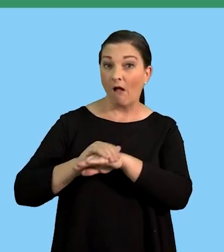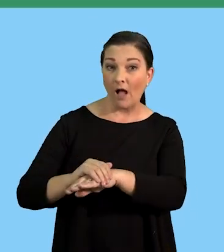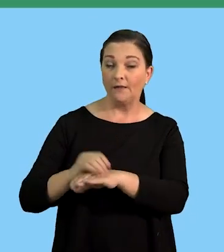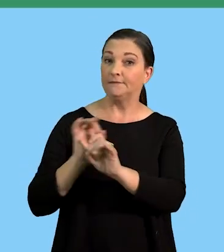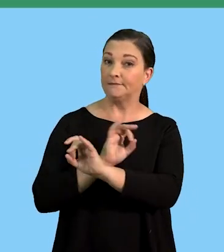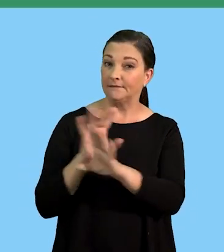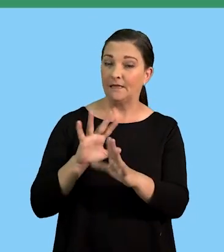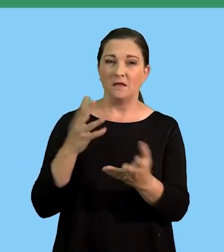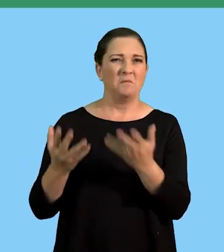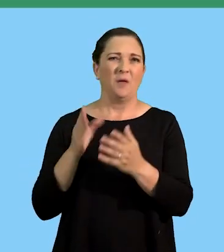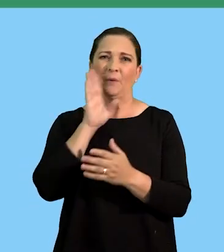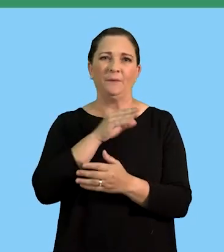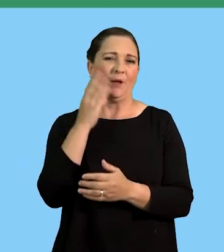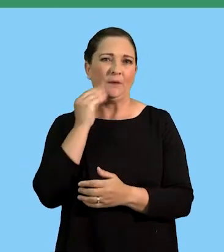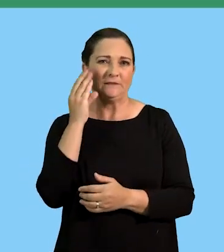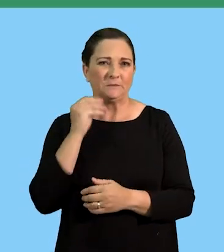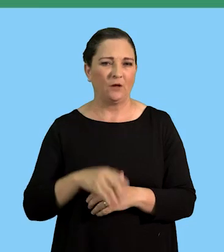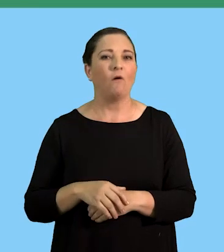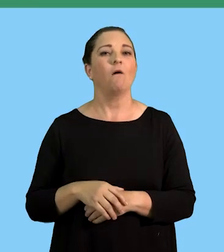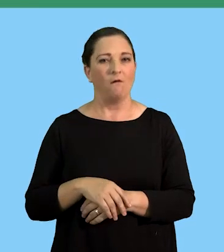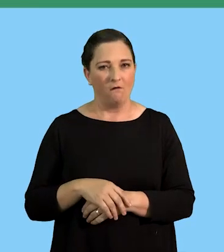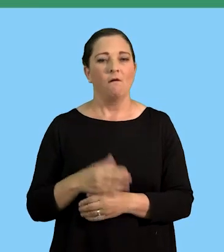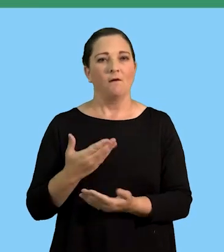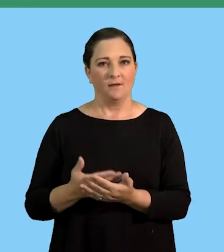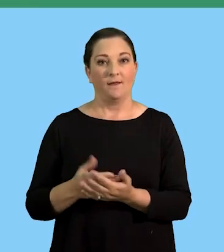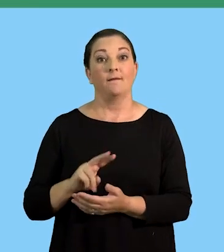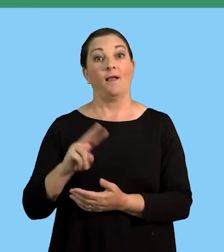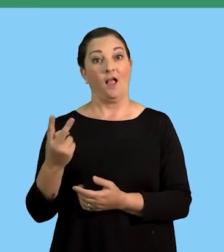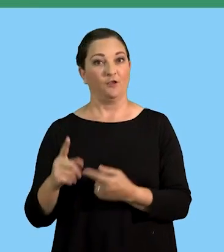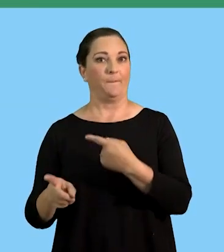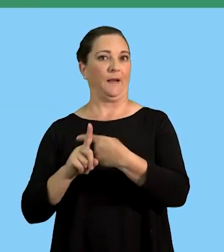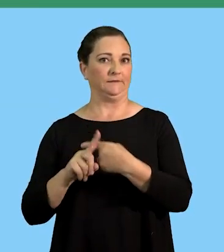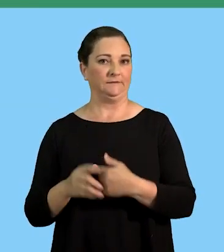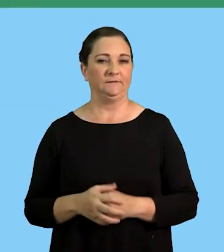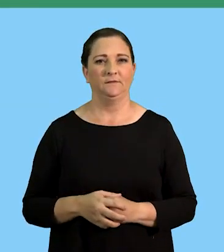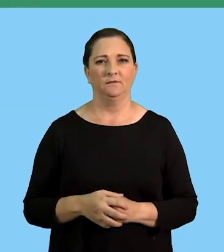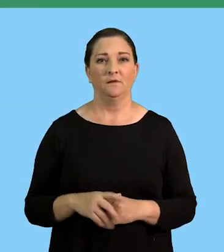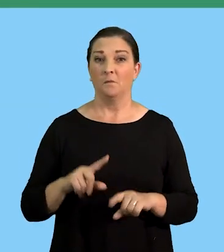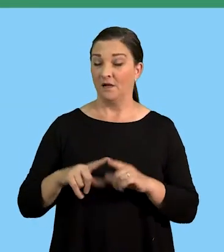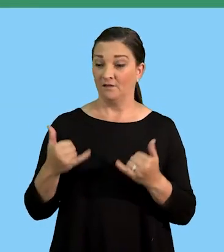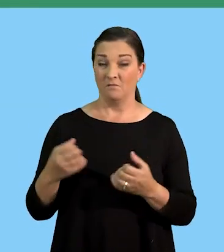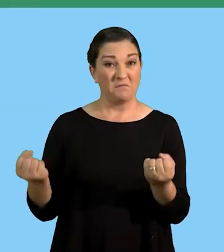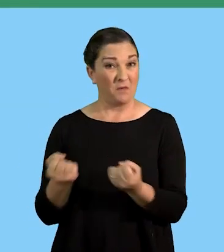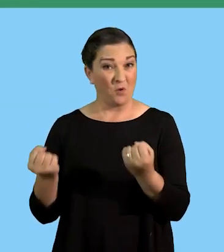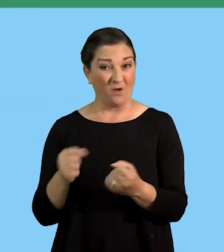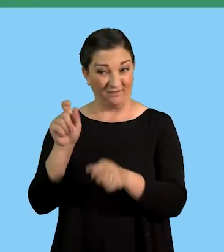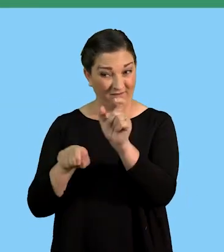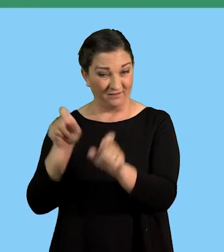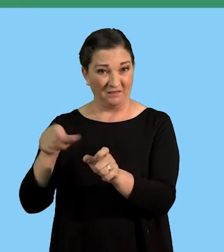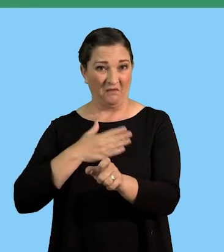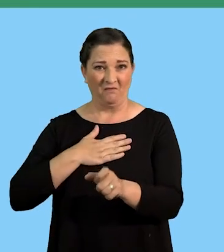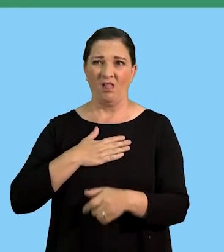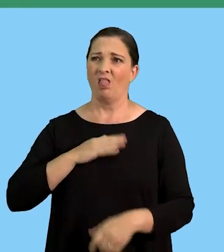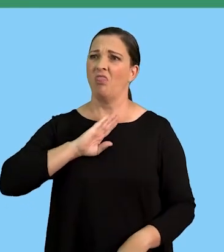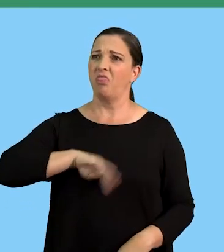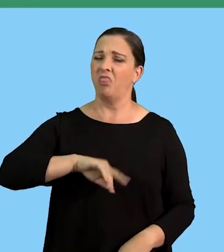clear guidance can be given to inexperienced and new staff. That's another advantage. But when we look into the negatives, workers can